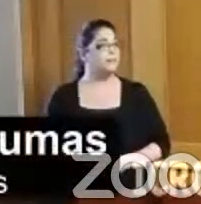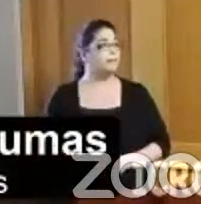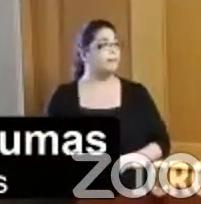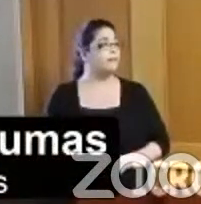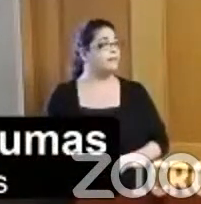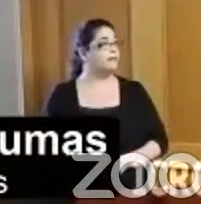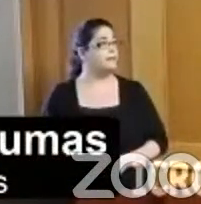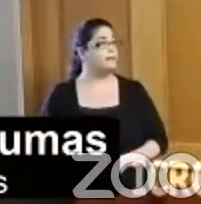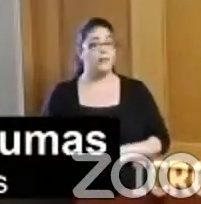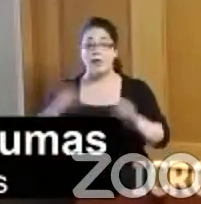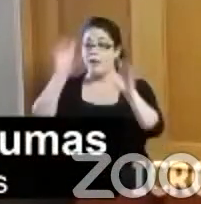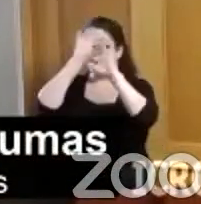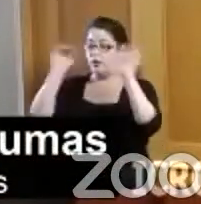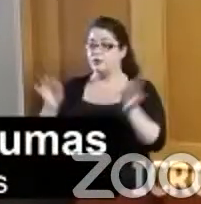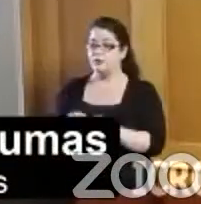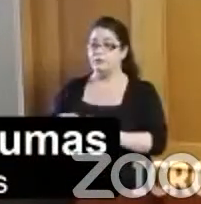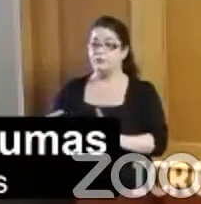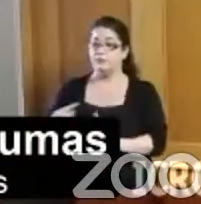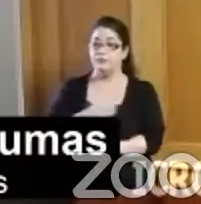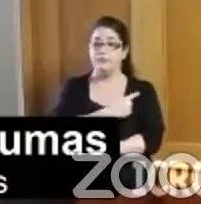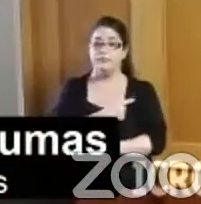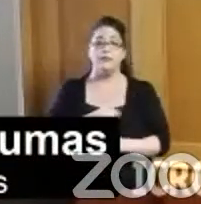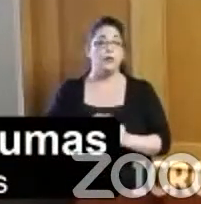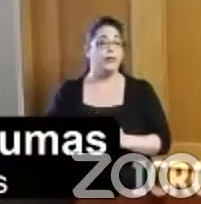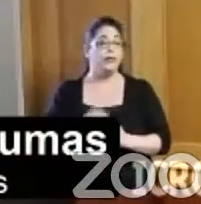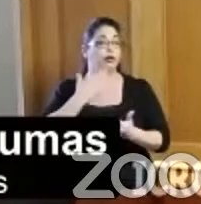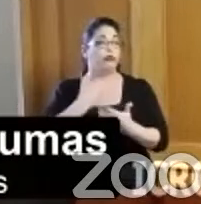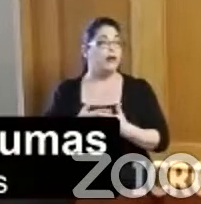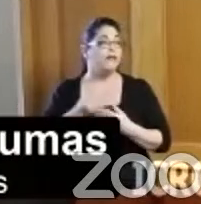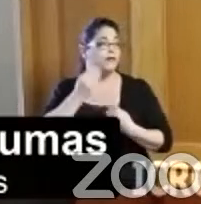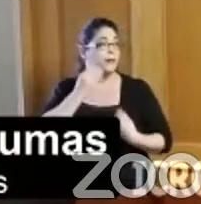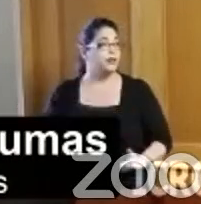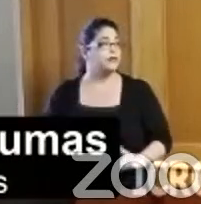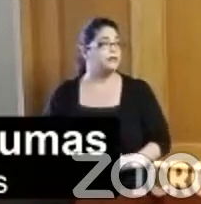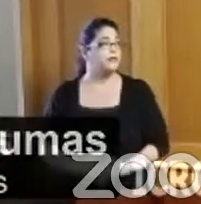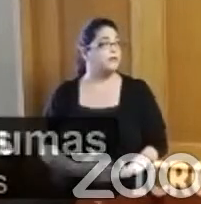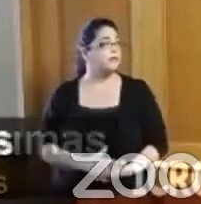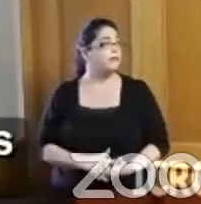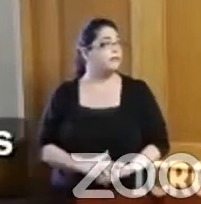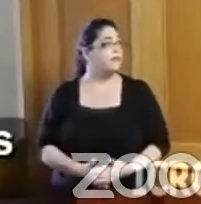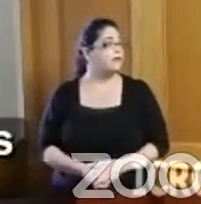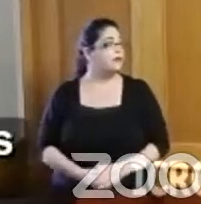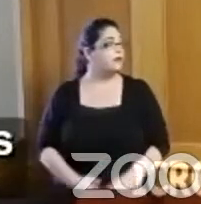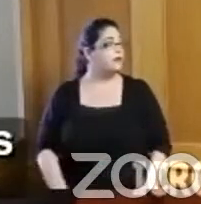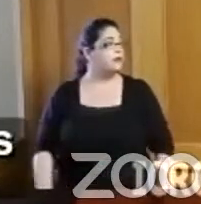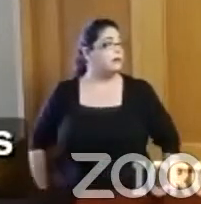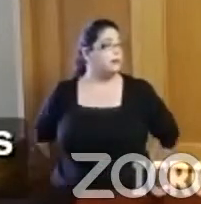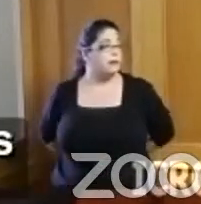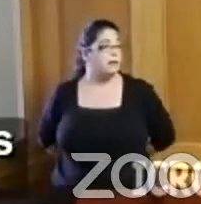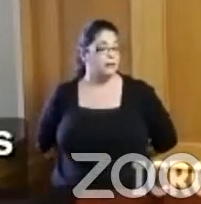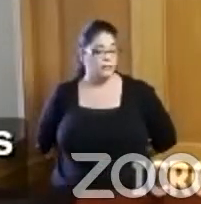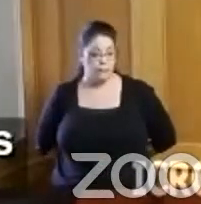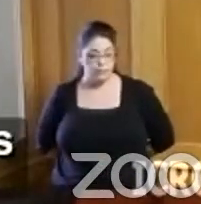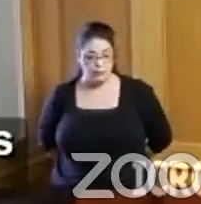Mm-hmm. So we will digress in good information and go back to